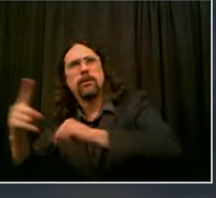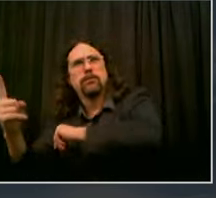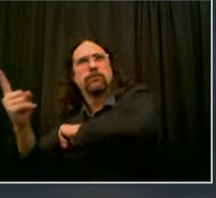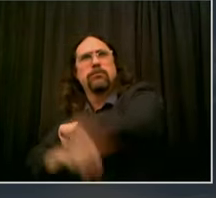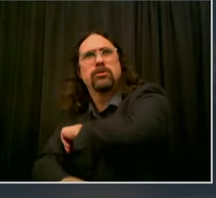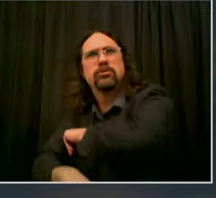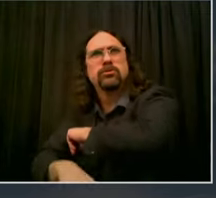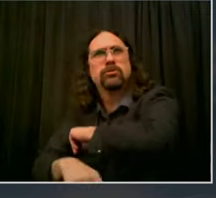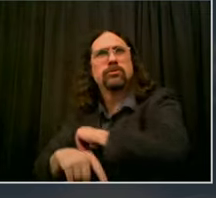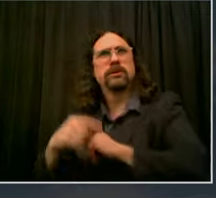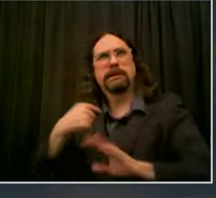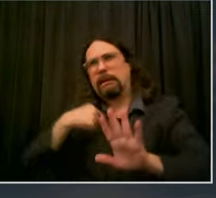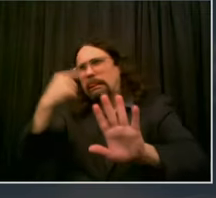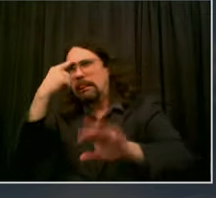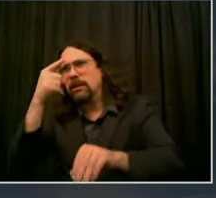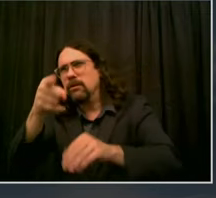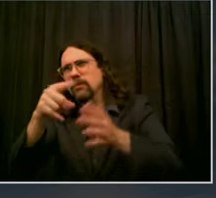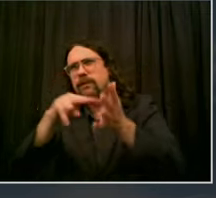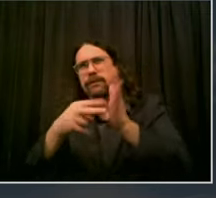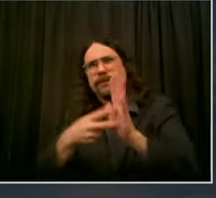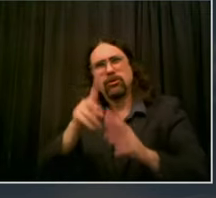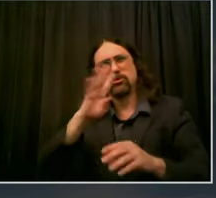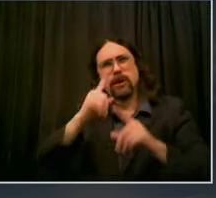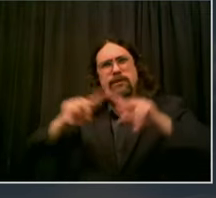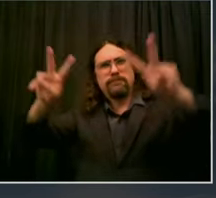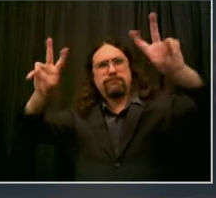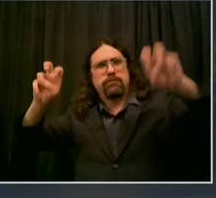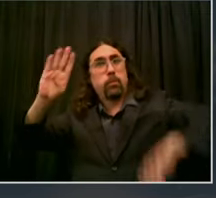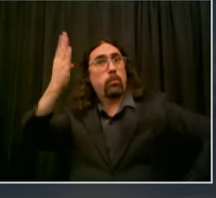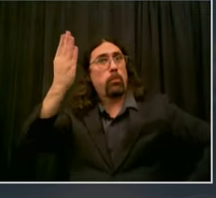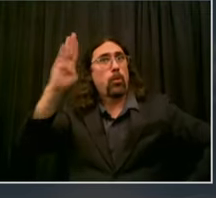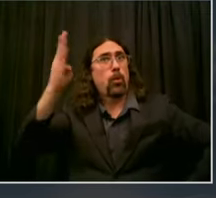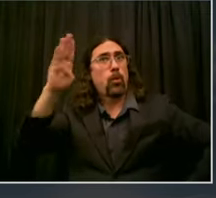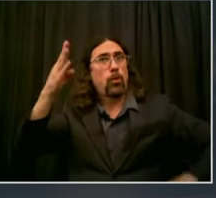transparency and making sure we communicate to the public